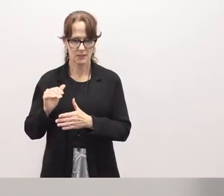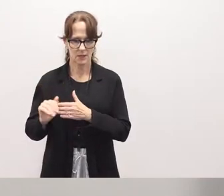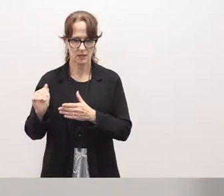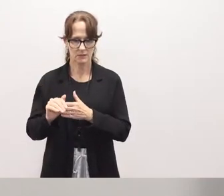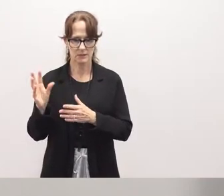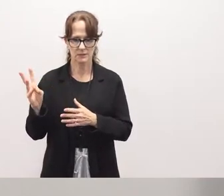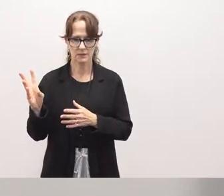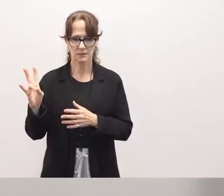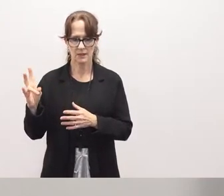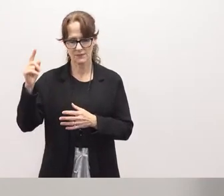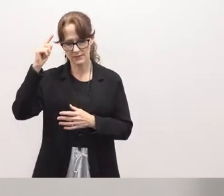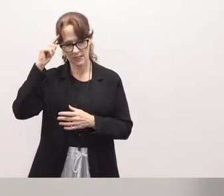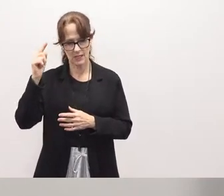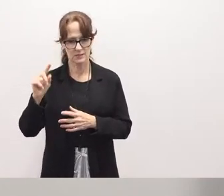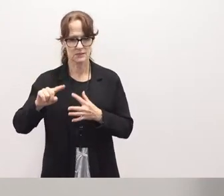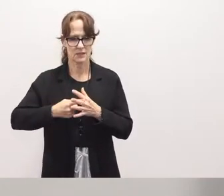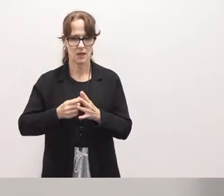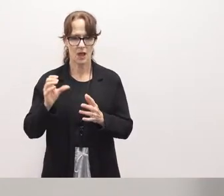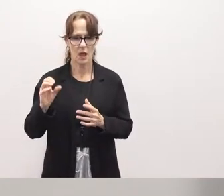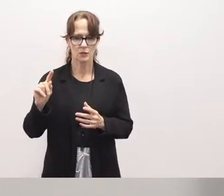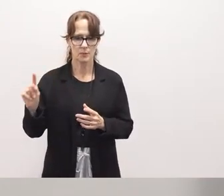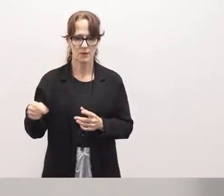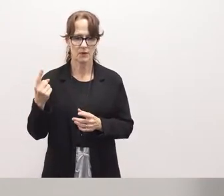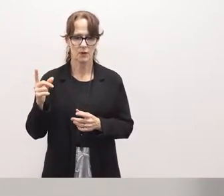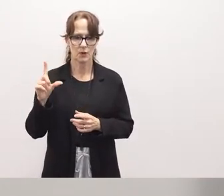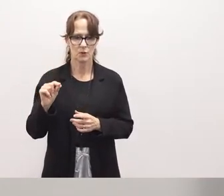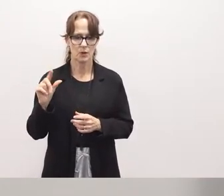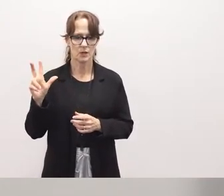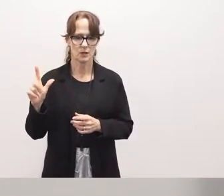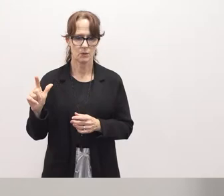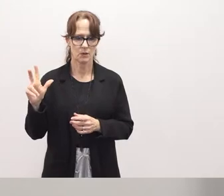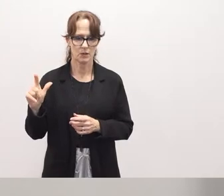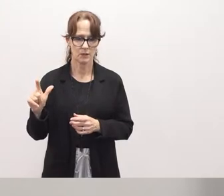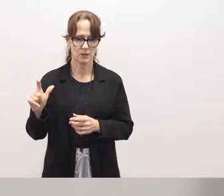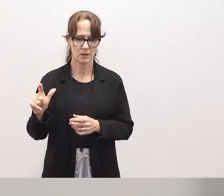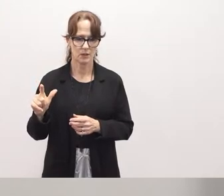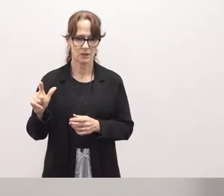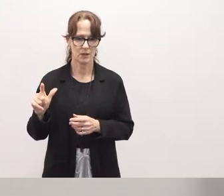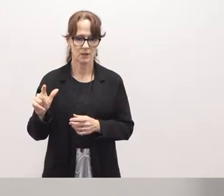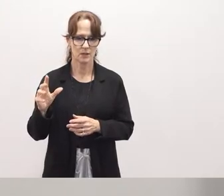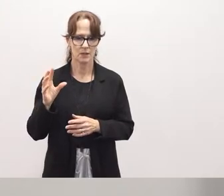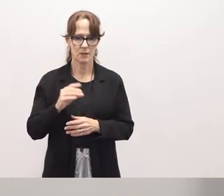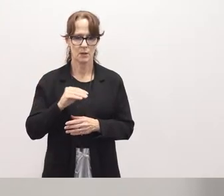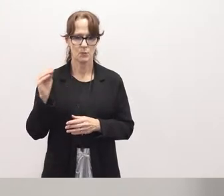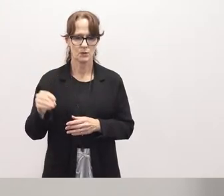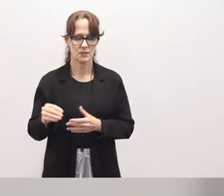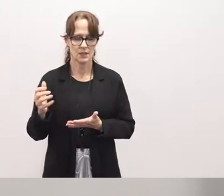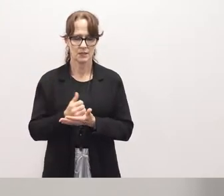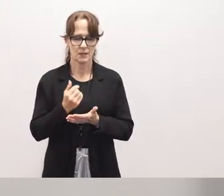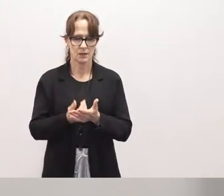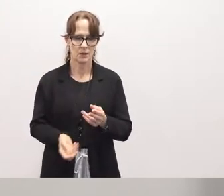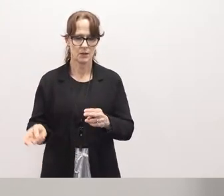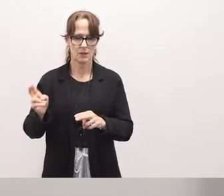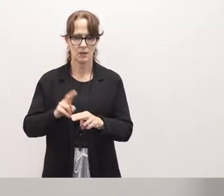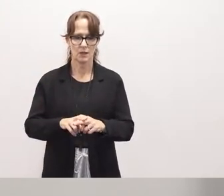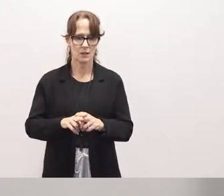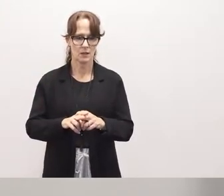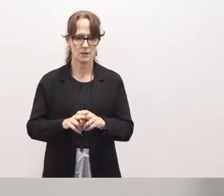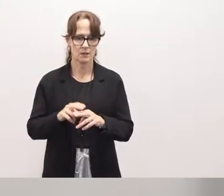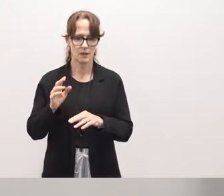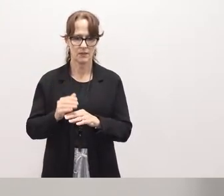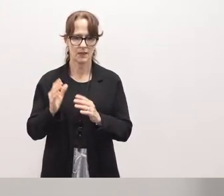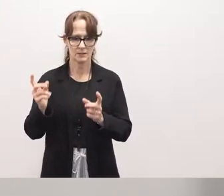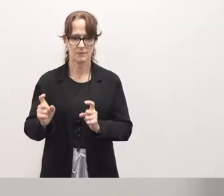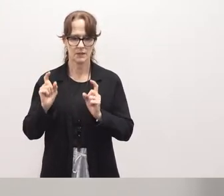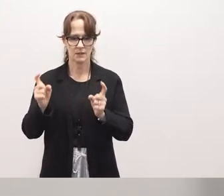$231,926.67, effective October 1st, 2023. Percentage salary increases will not be less than those granted